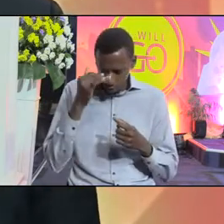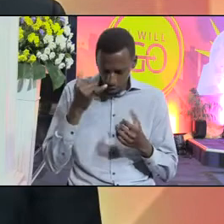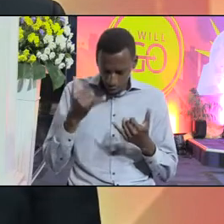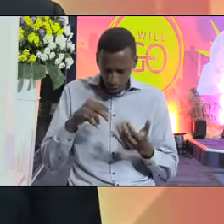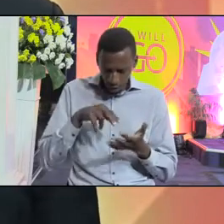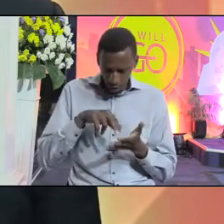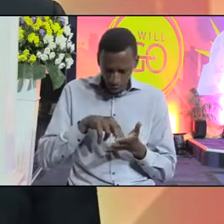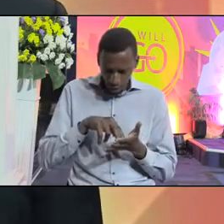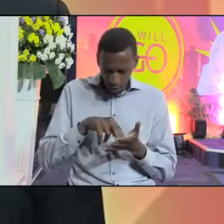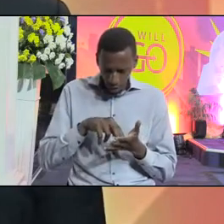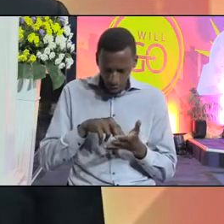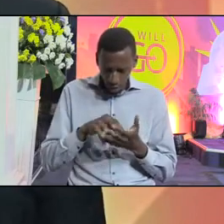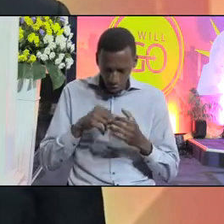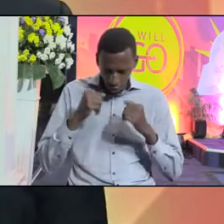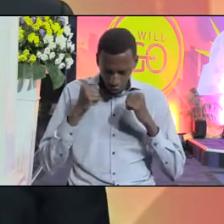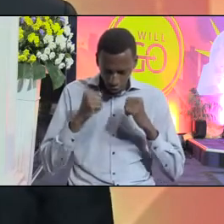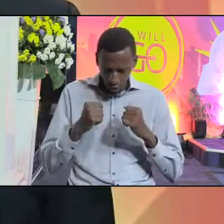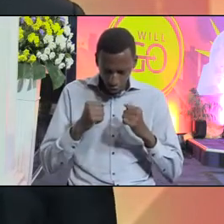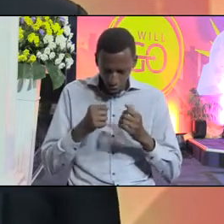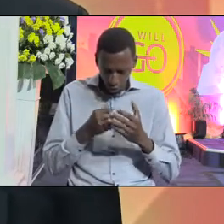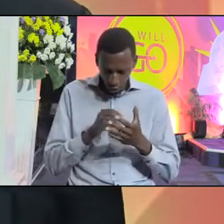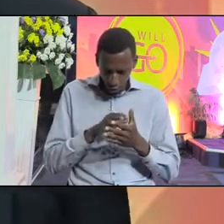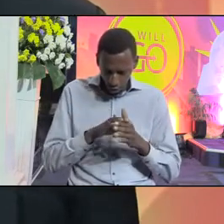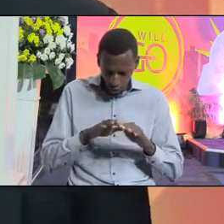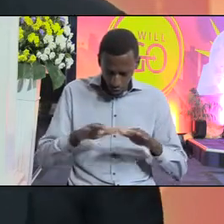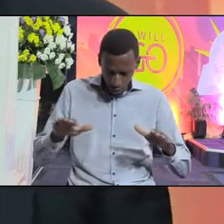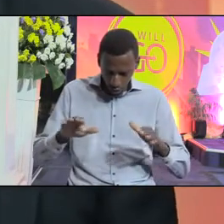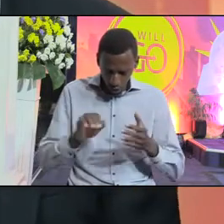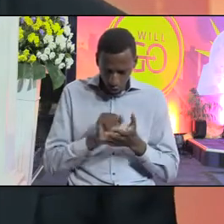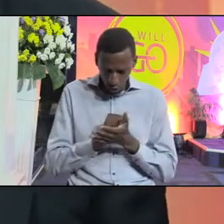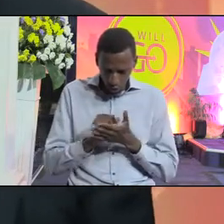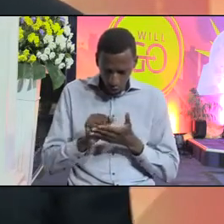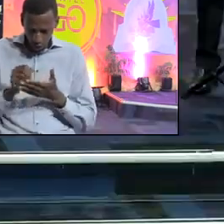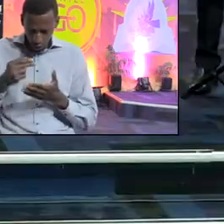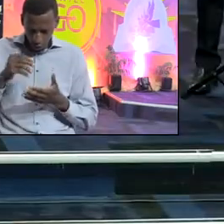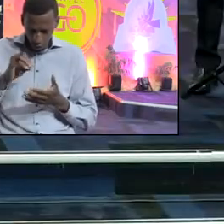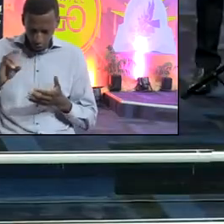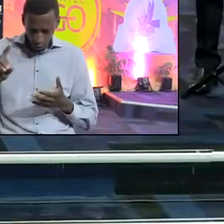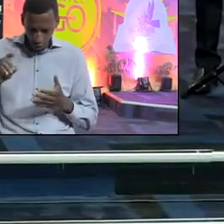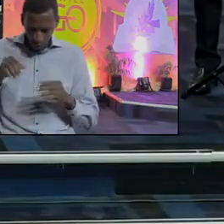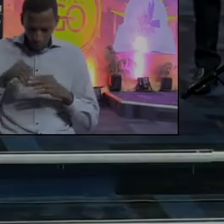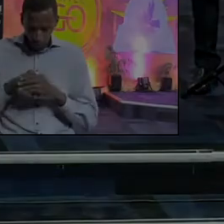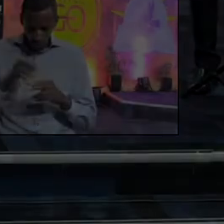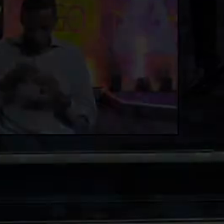solid ground of sainthood. In the name of Christ, we pray. Amen. Amen.